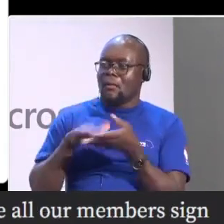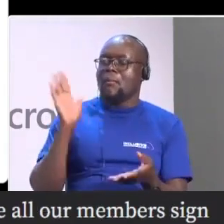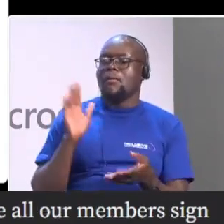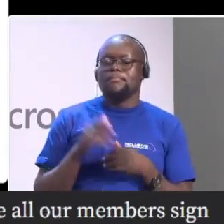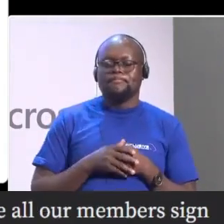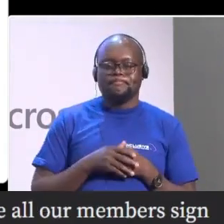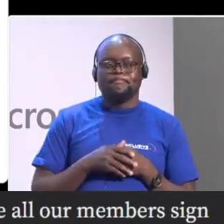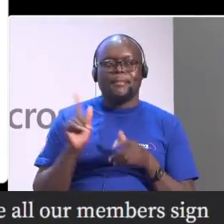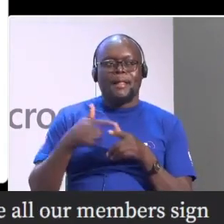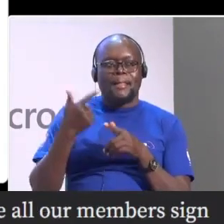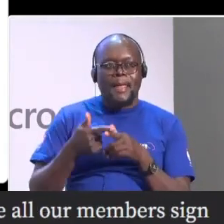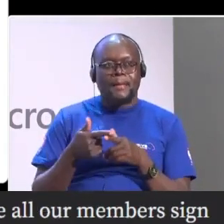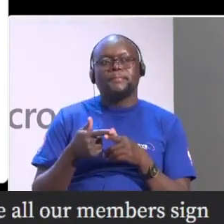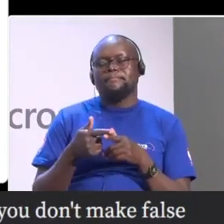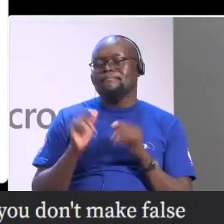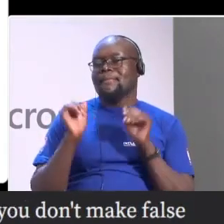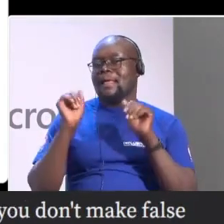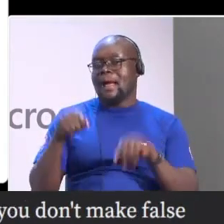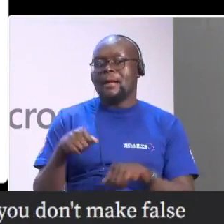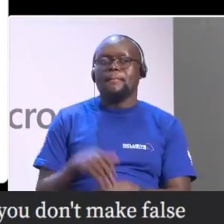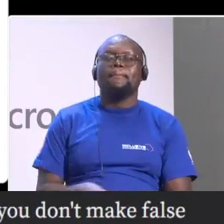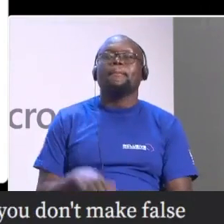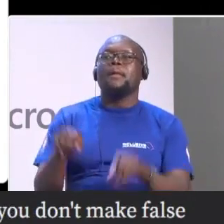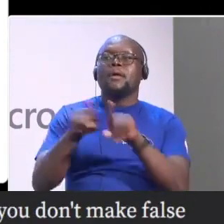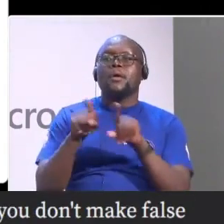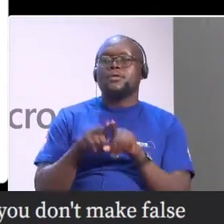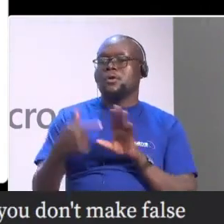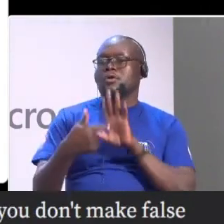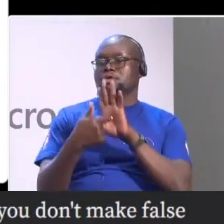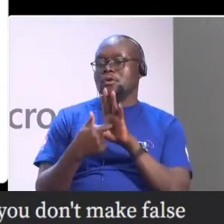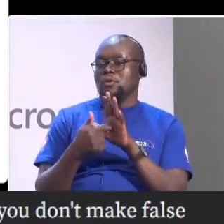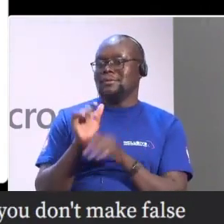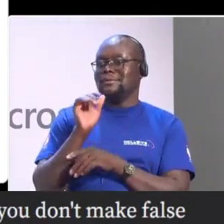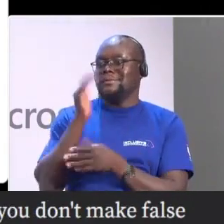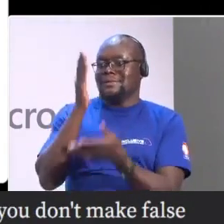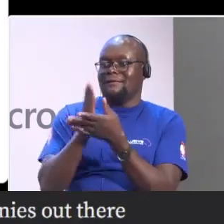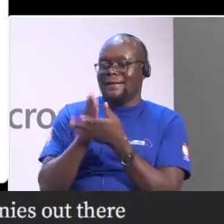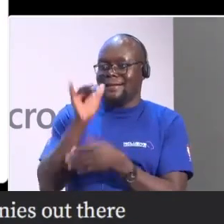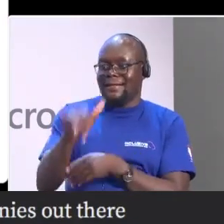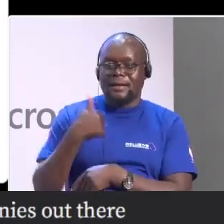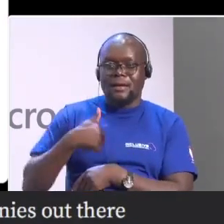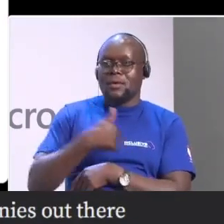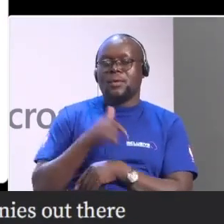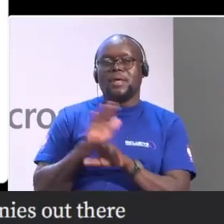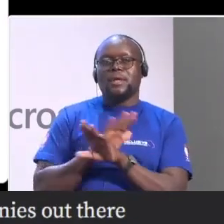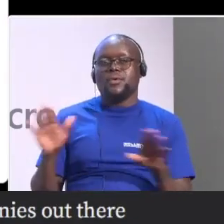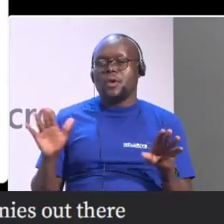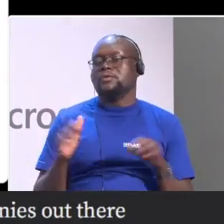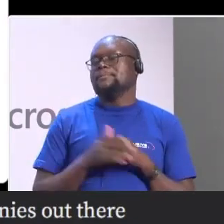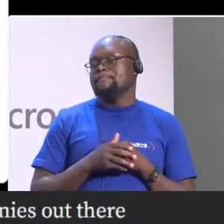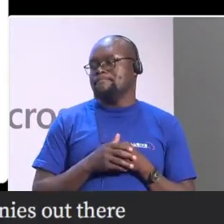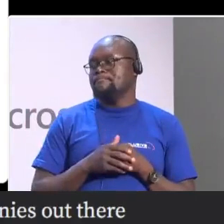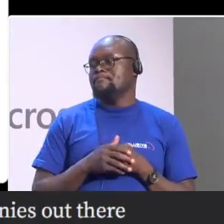aggressively than probably they could. It also features the fact that we do not at